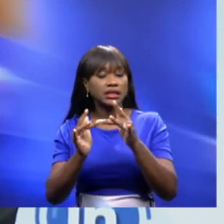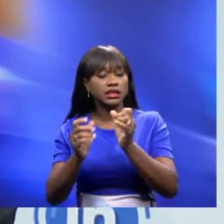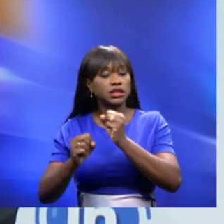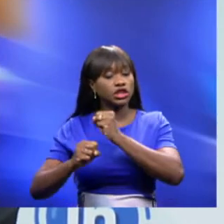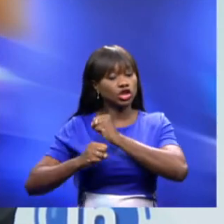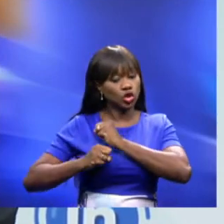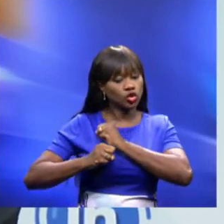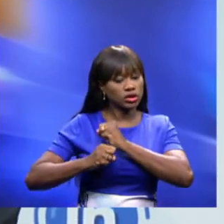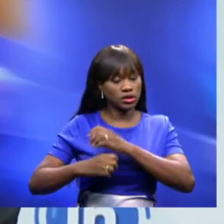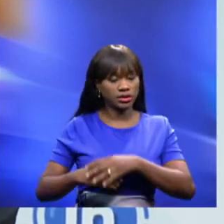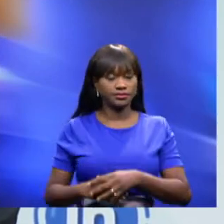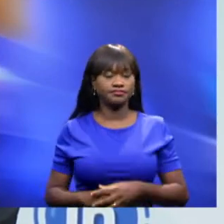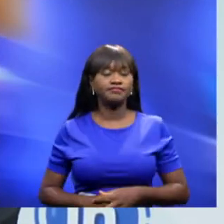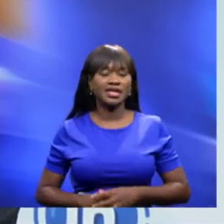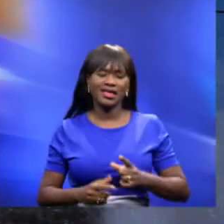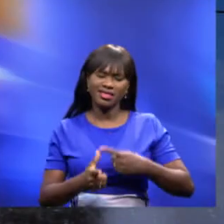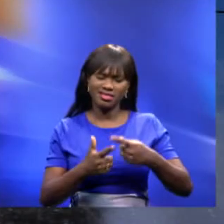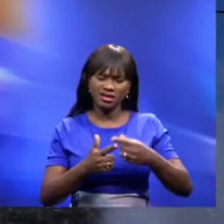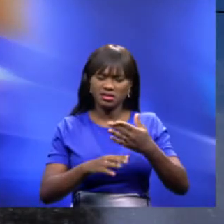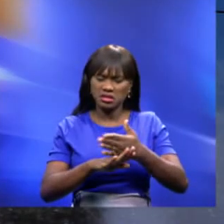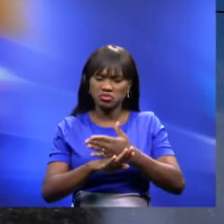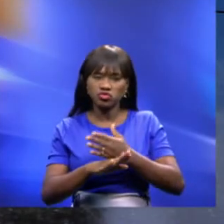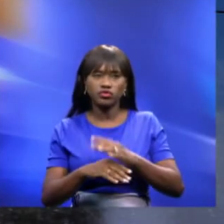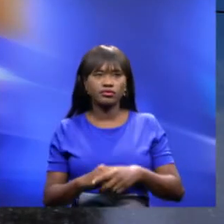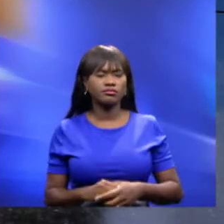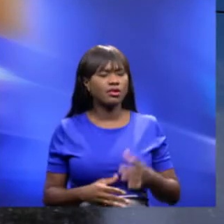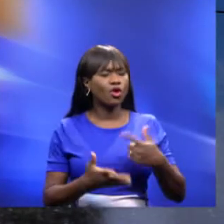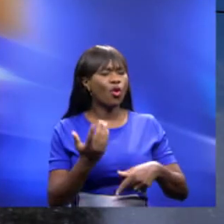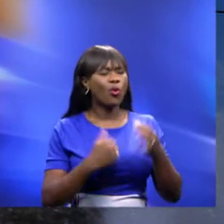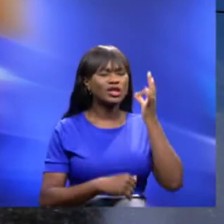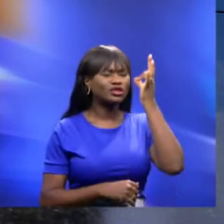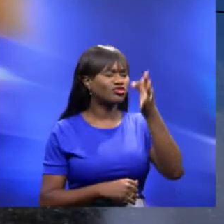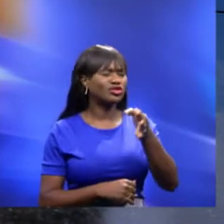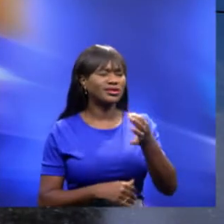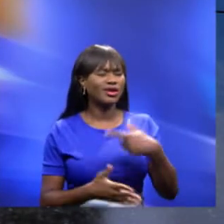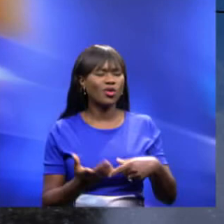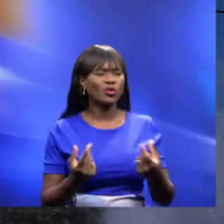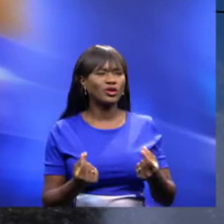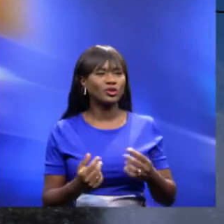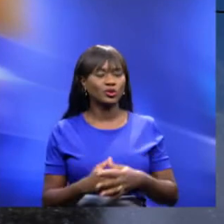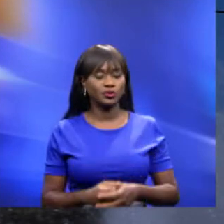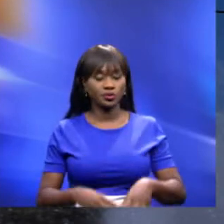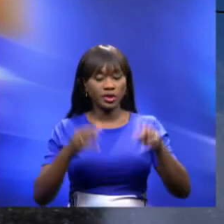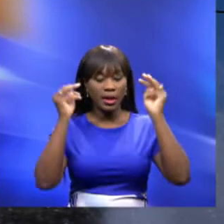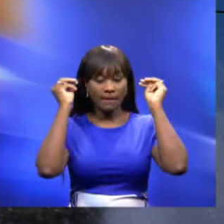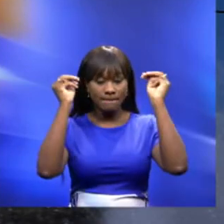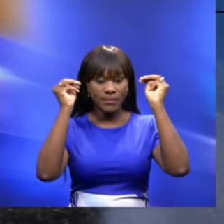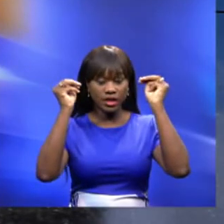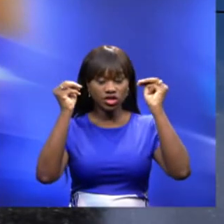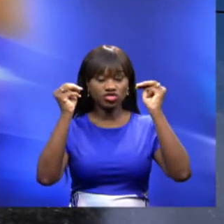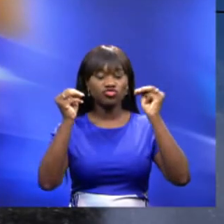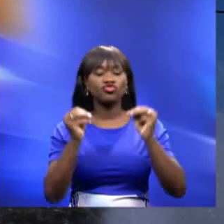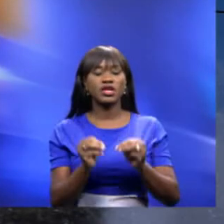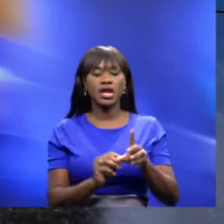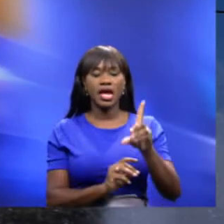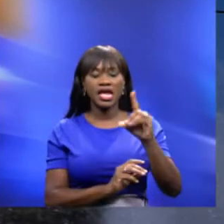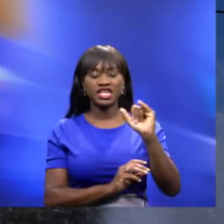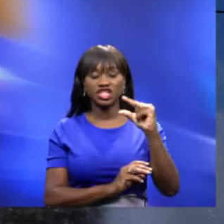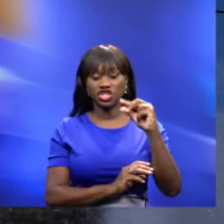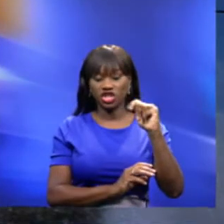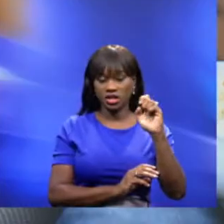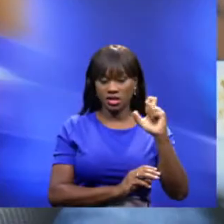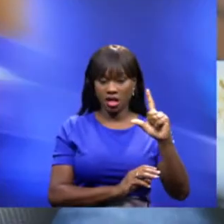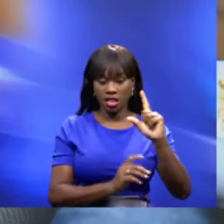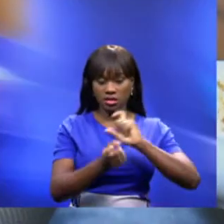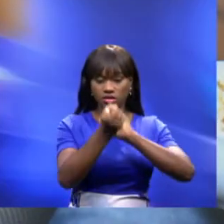those circumstances. Charles, what's the future? Well, the Ministry of Digital Transformation and iGovTT, we are